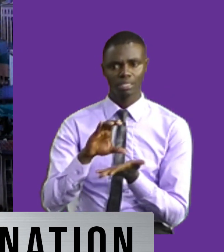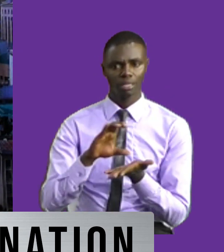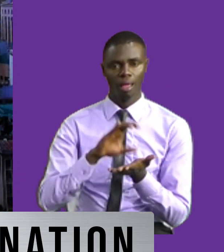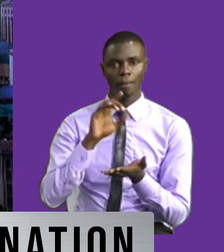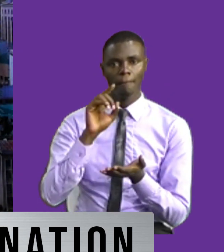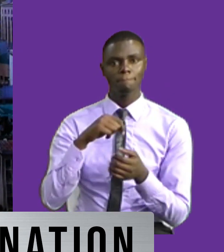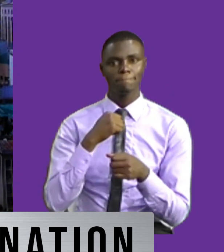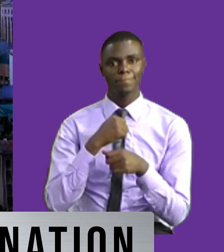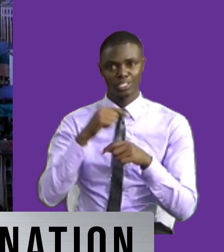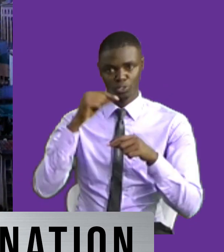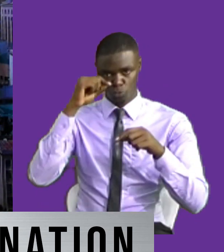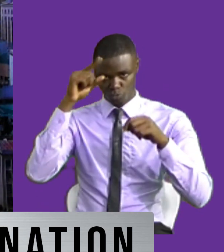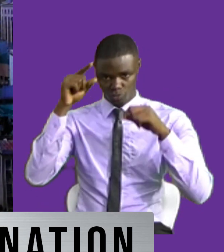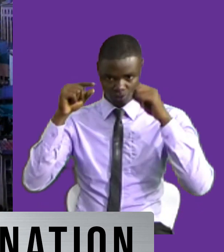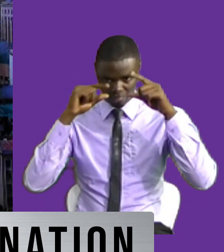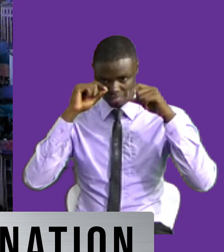sensitization,